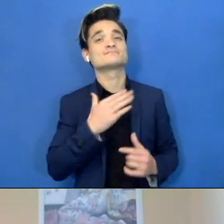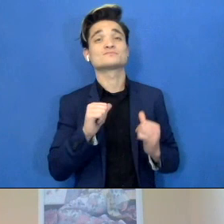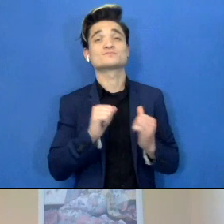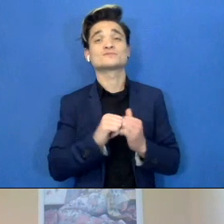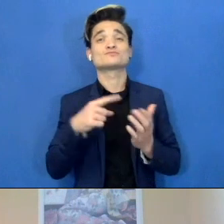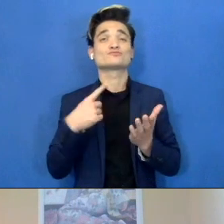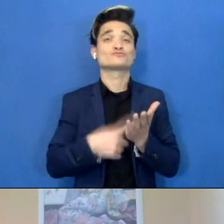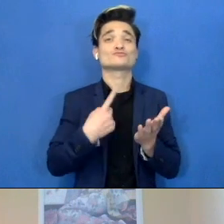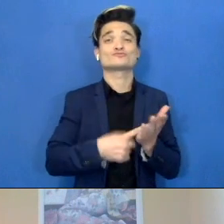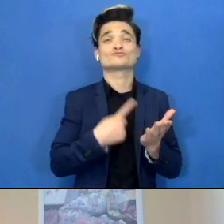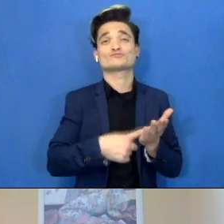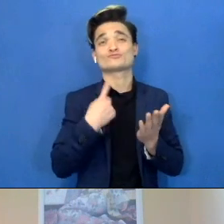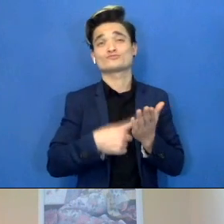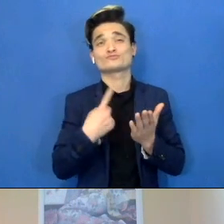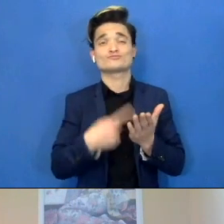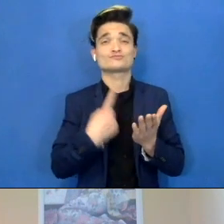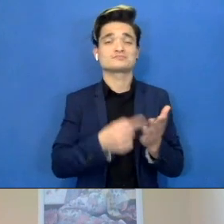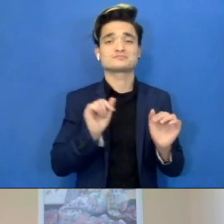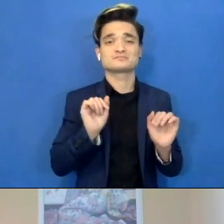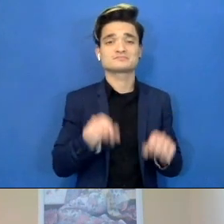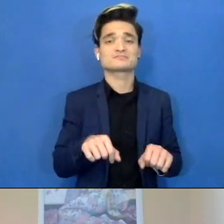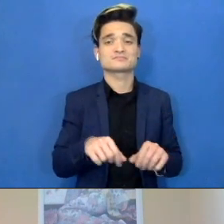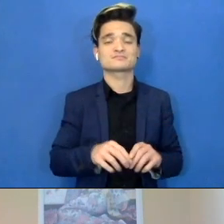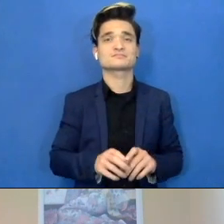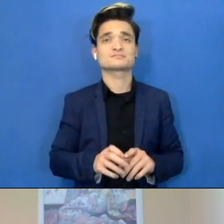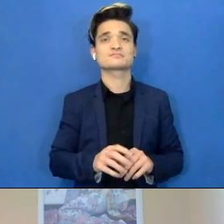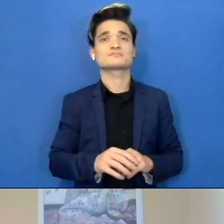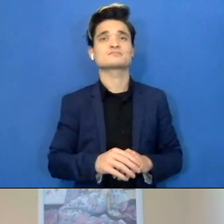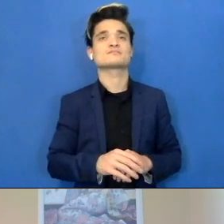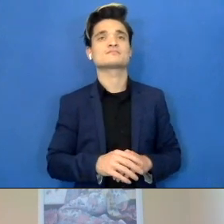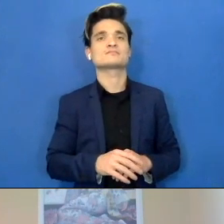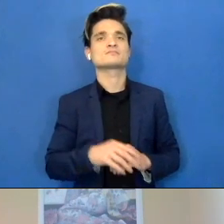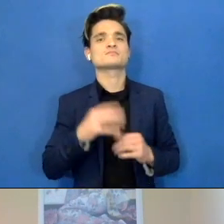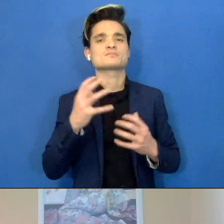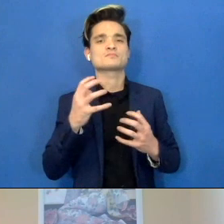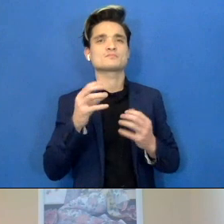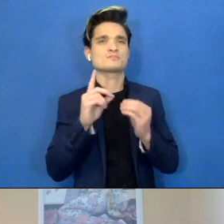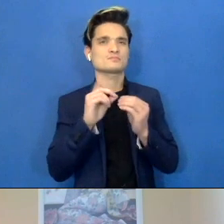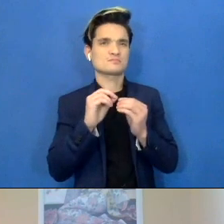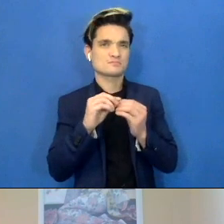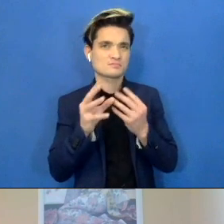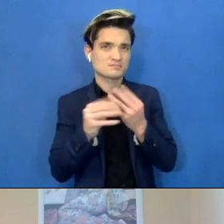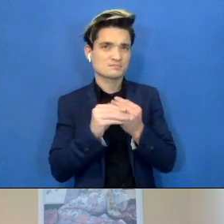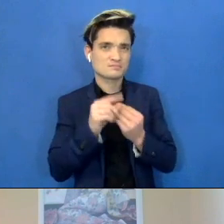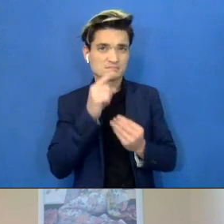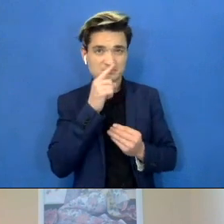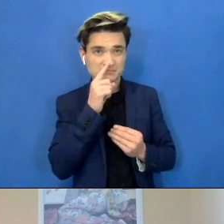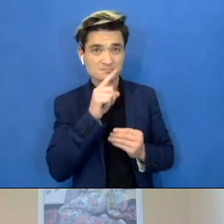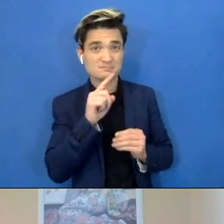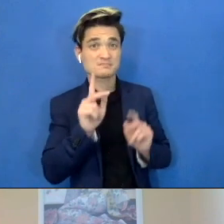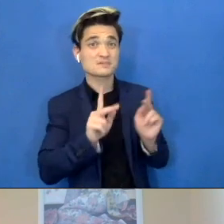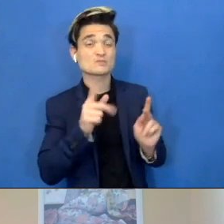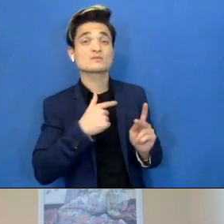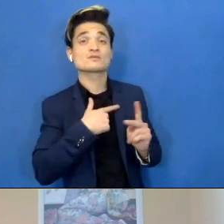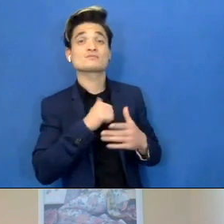I just want to add one last thing, Paul. Sorry, I forgot to mention, really important. The people I trained with in the States, the IDC,